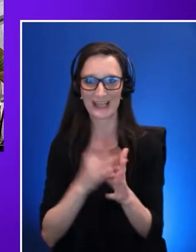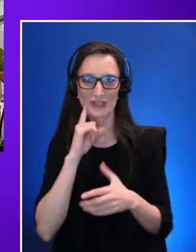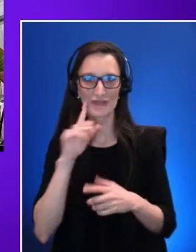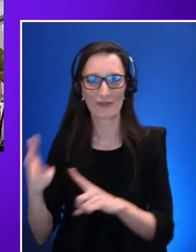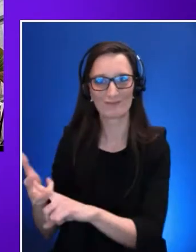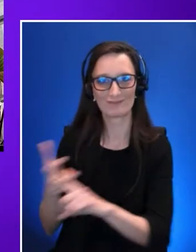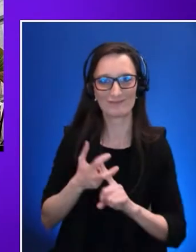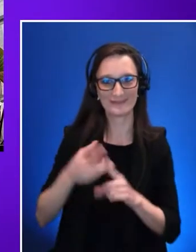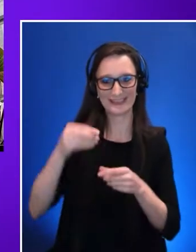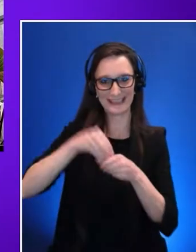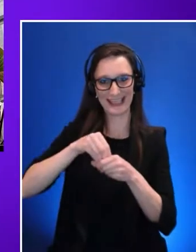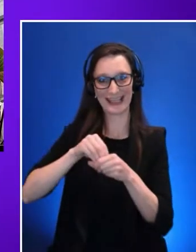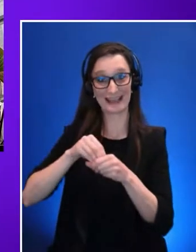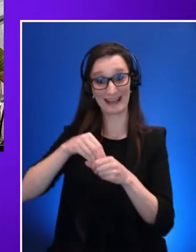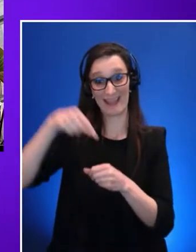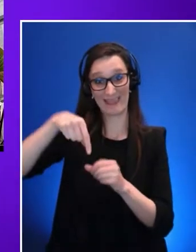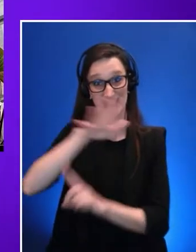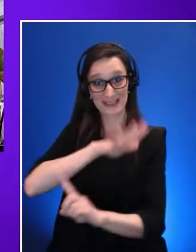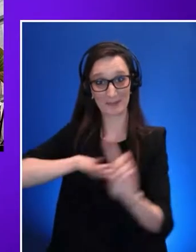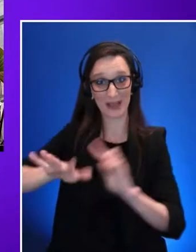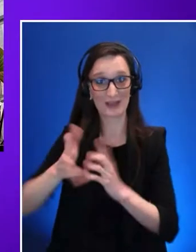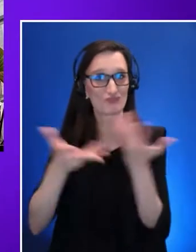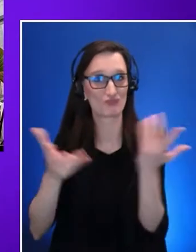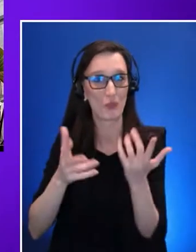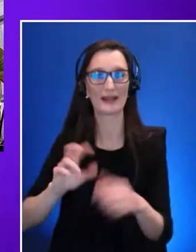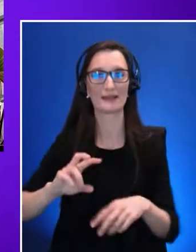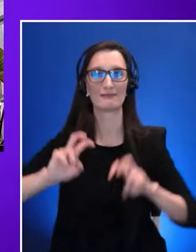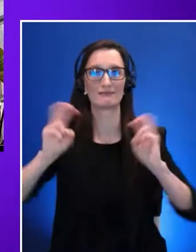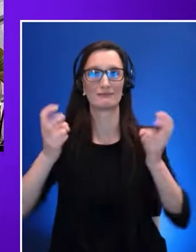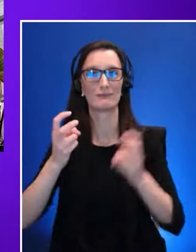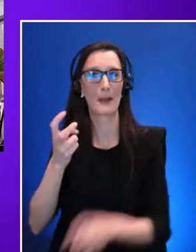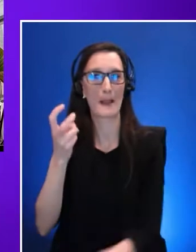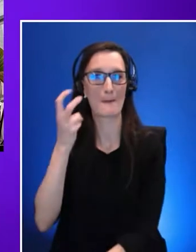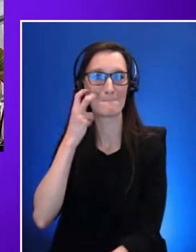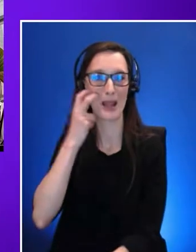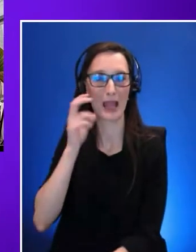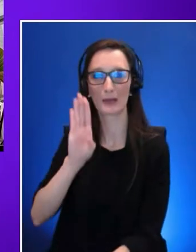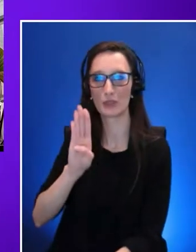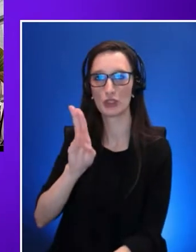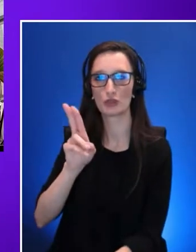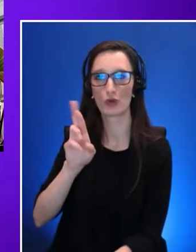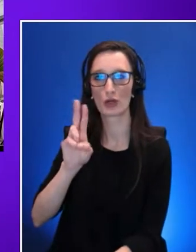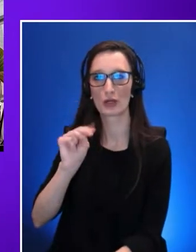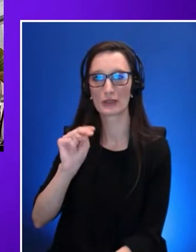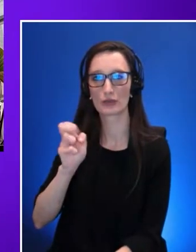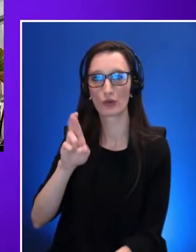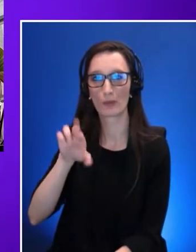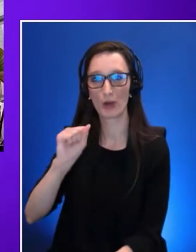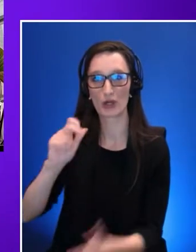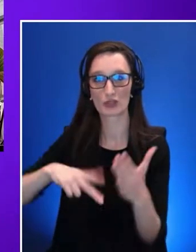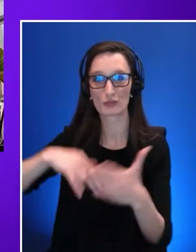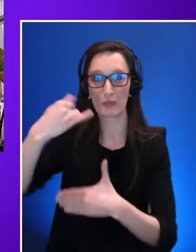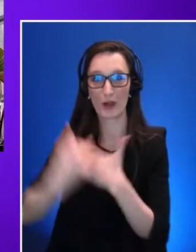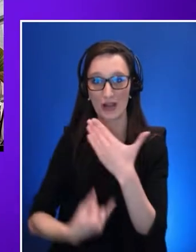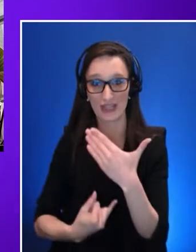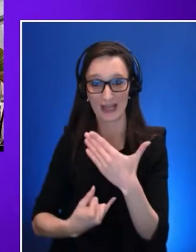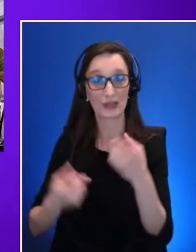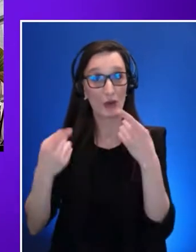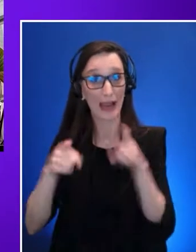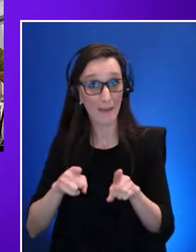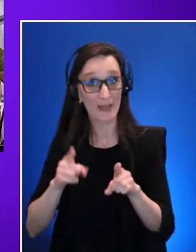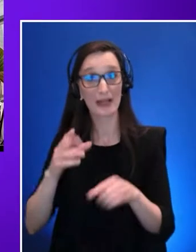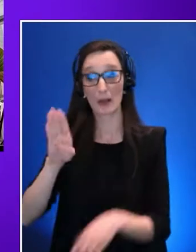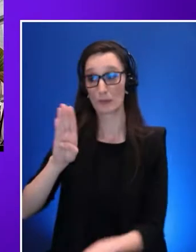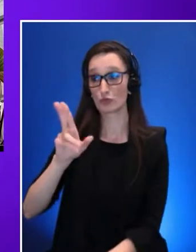Burners project, which on Playa at Burning Man, they walk around with people who have